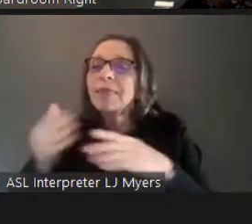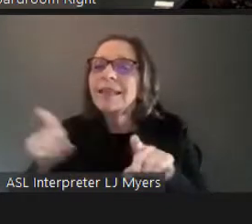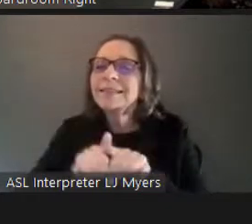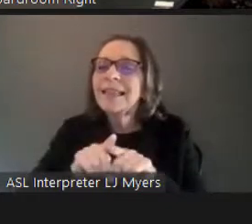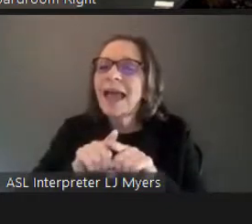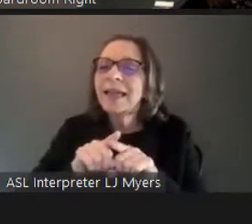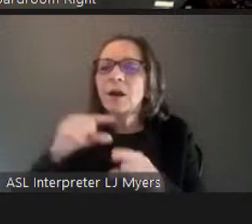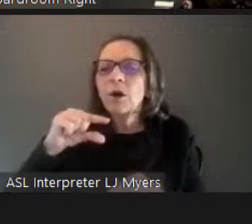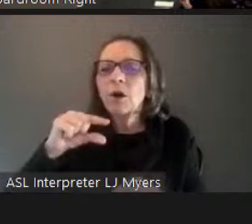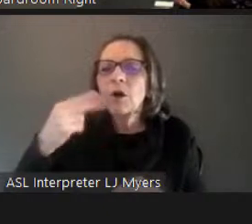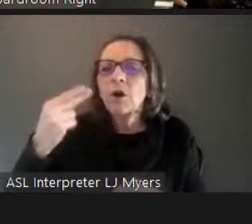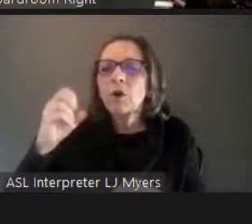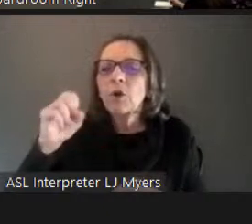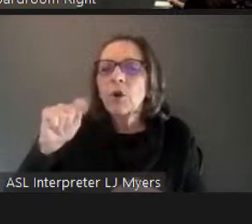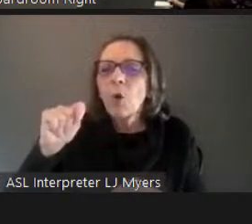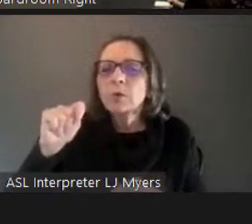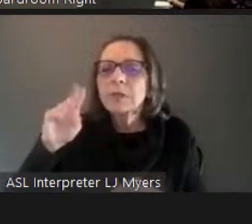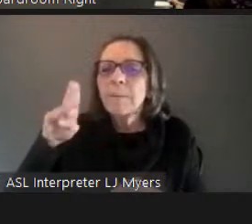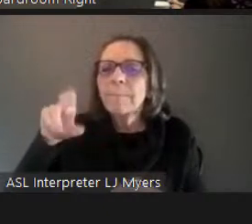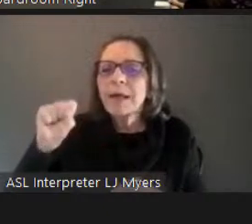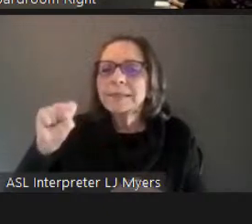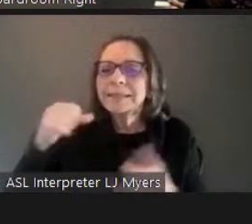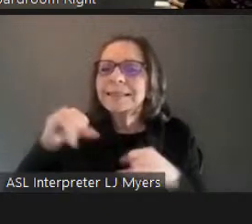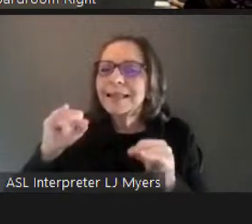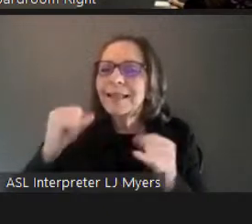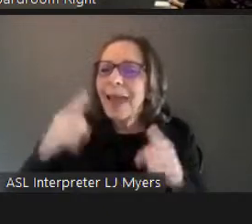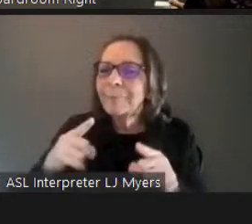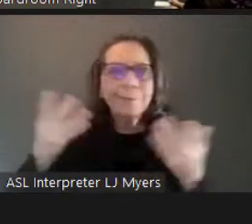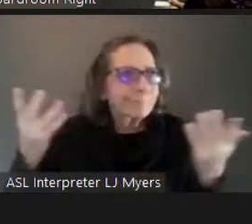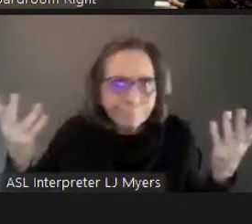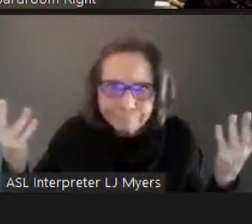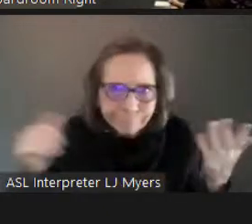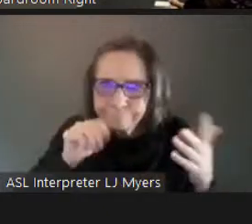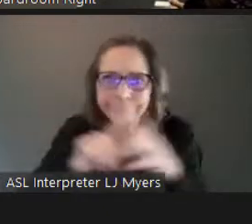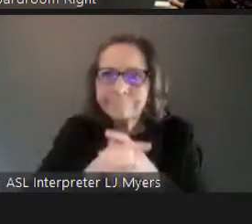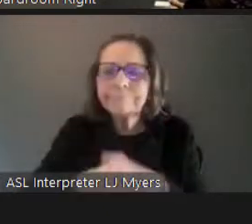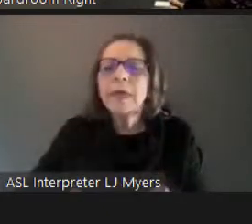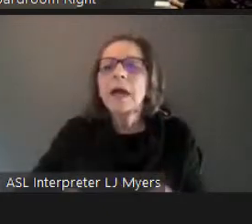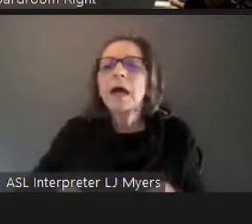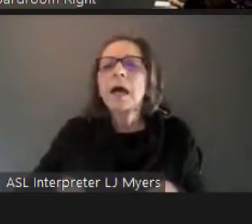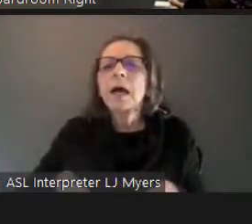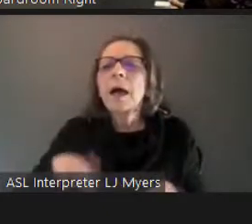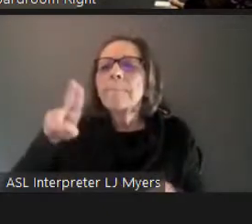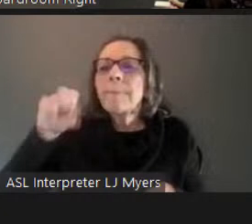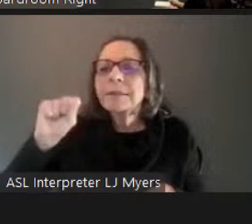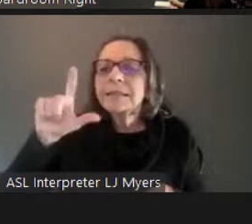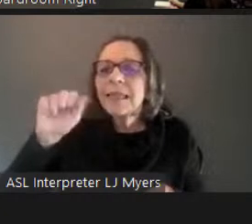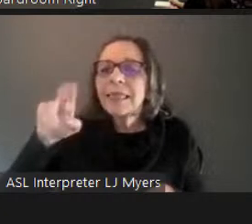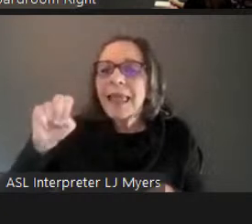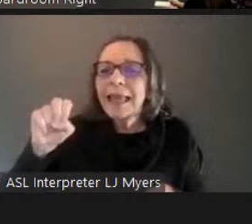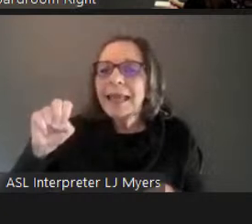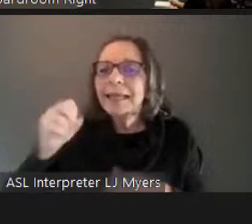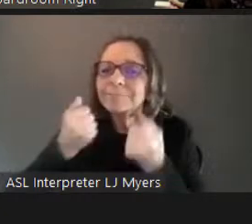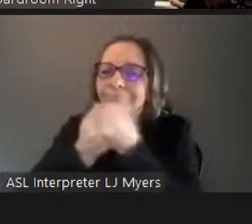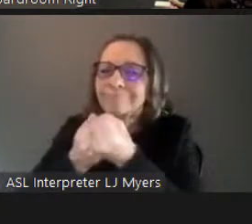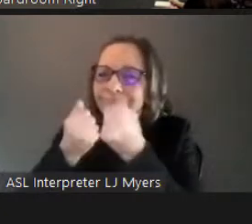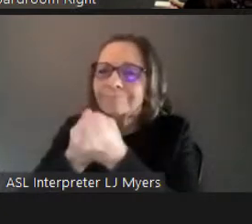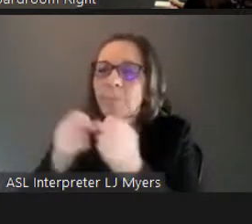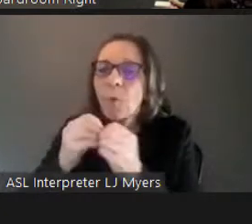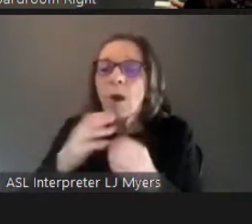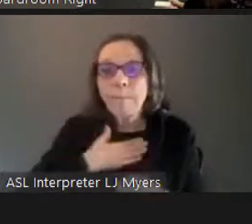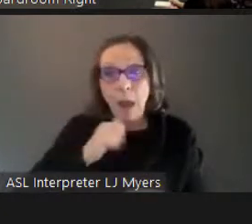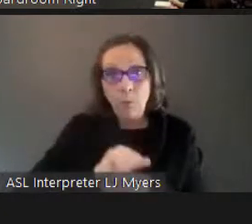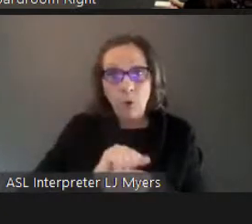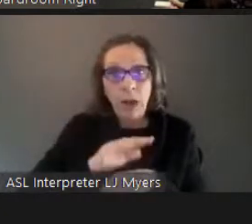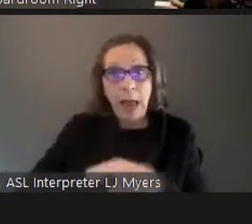still happening. Photo enforcing the bus lanes. I know my work is on Dearborn and